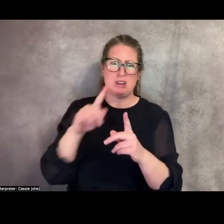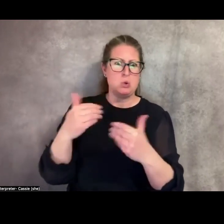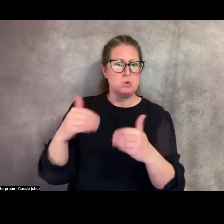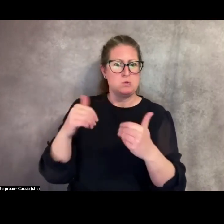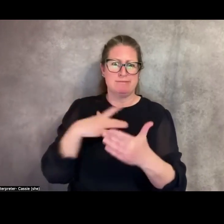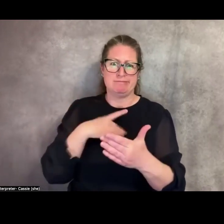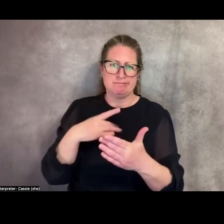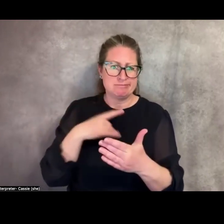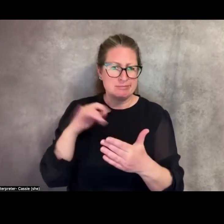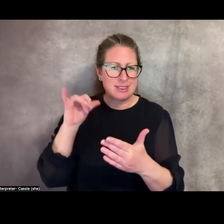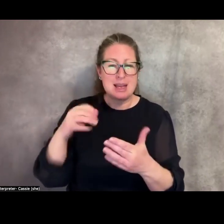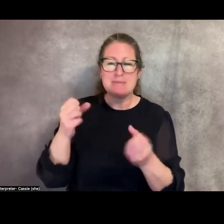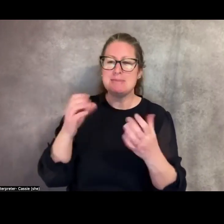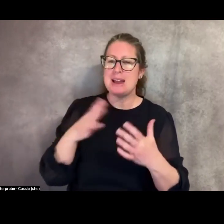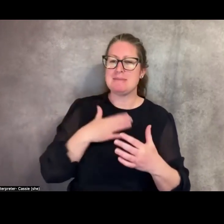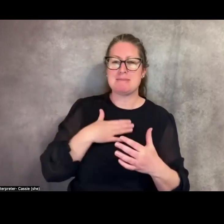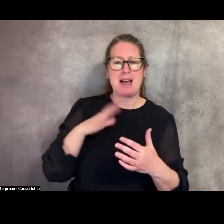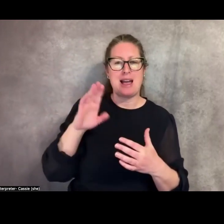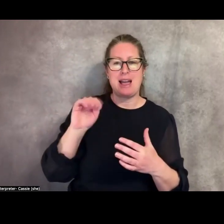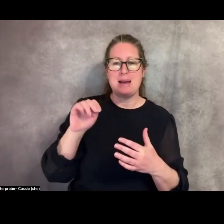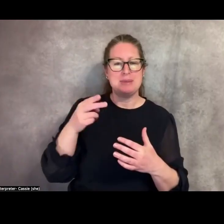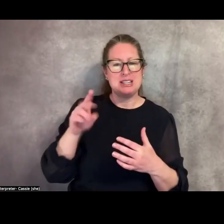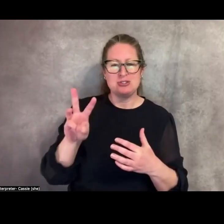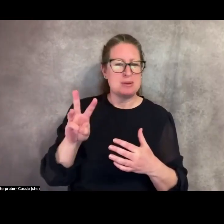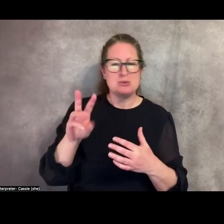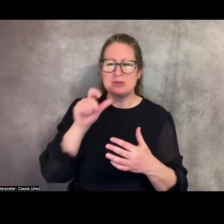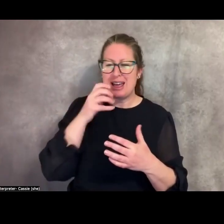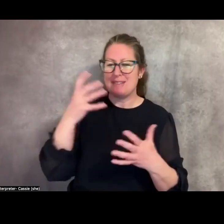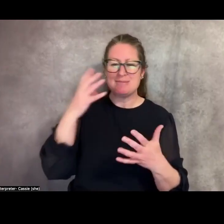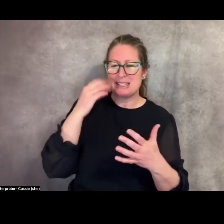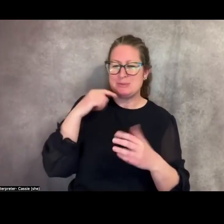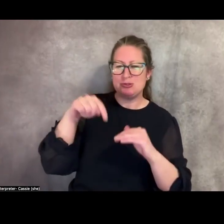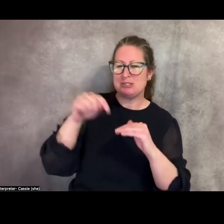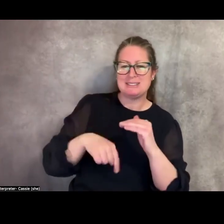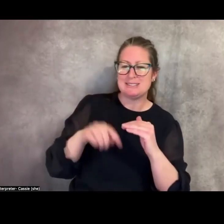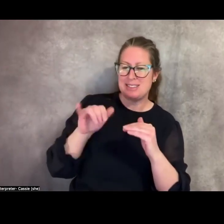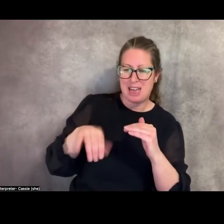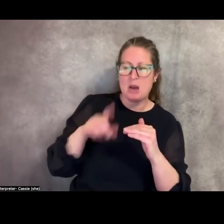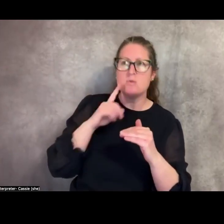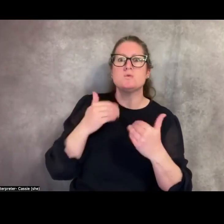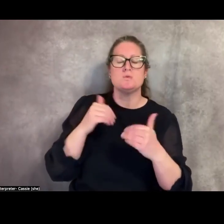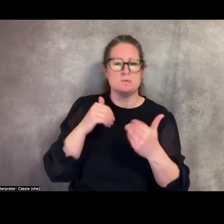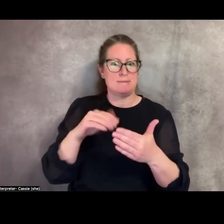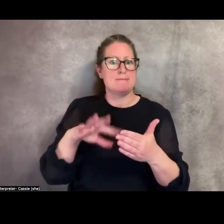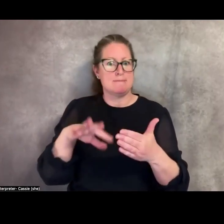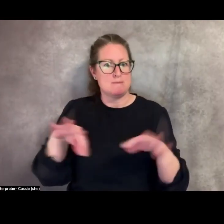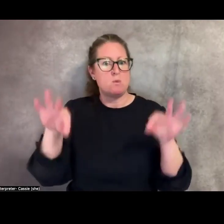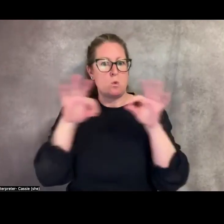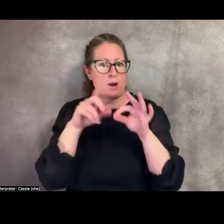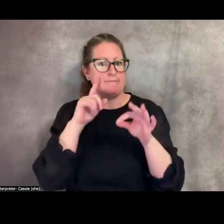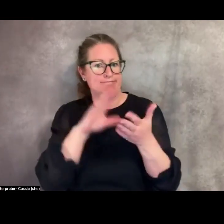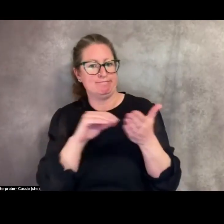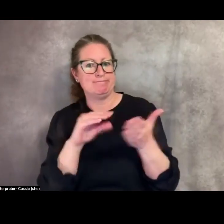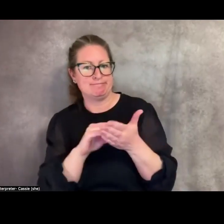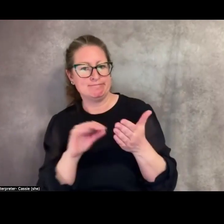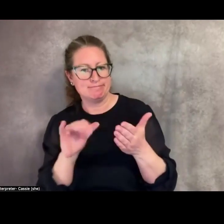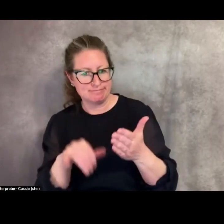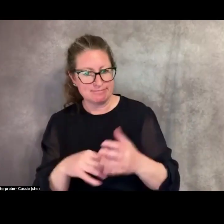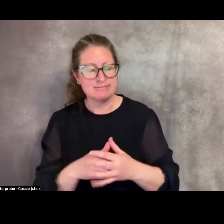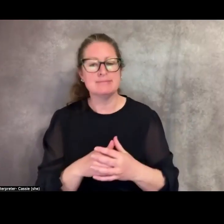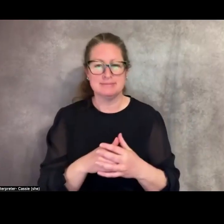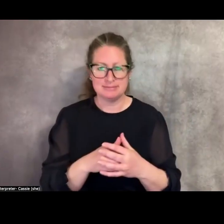my MHWs didn't have a lot of experience in that area. So it was very important for them. Not only that, we discussed